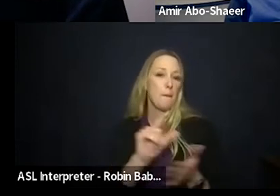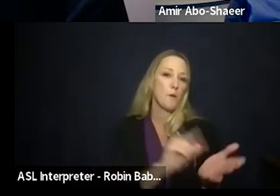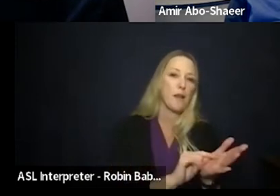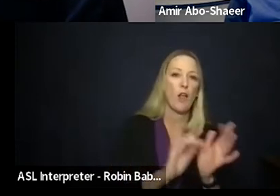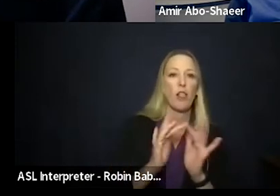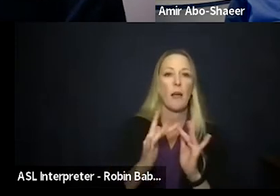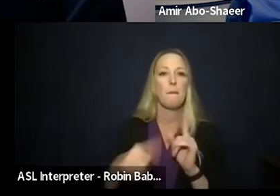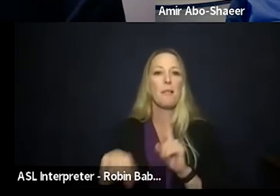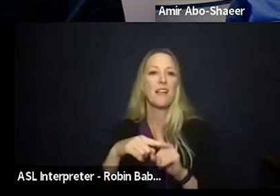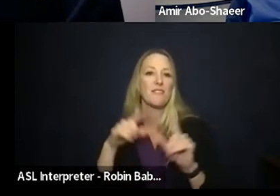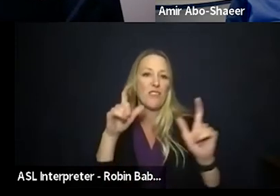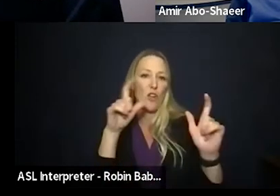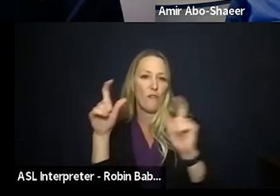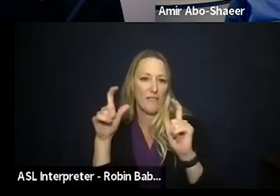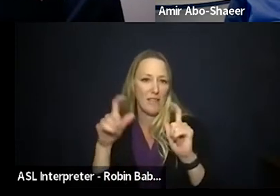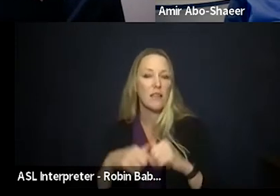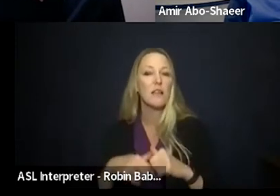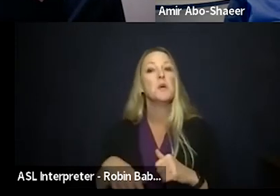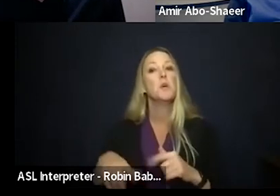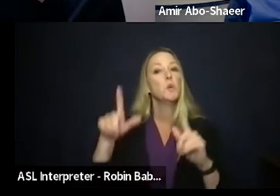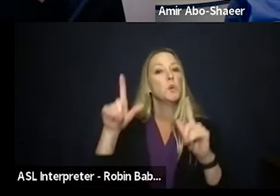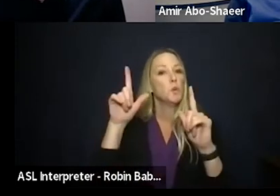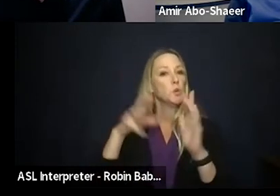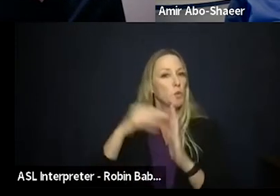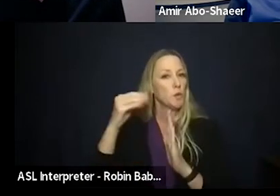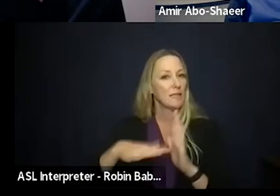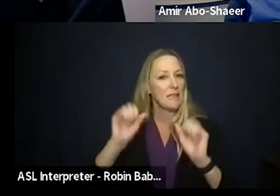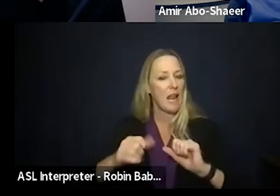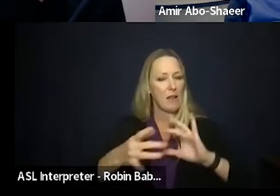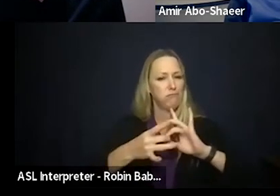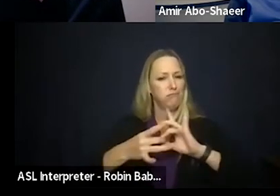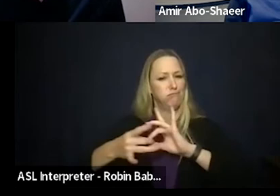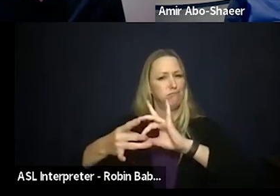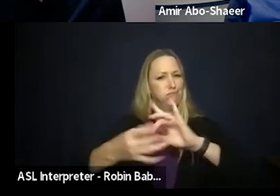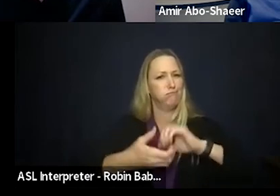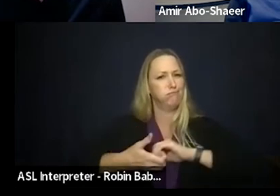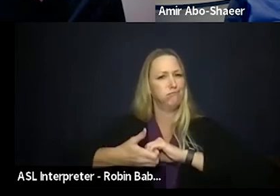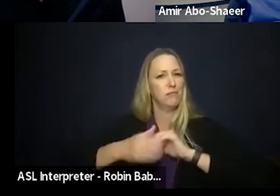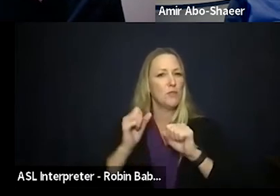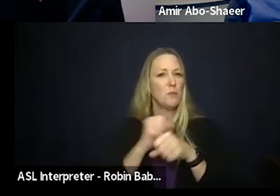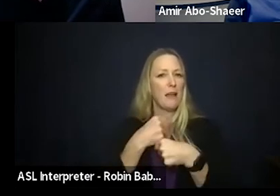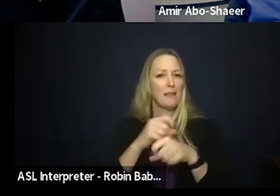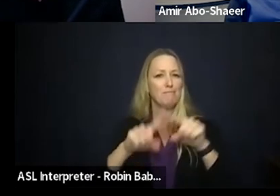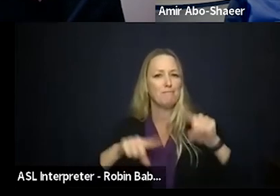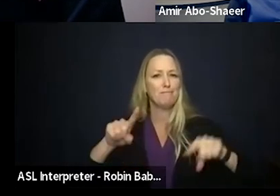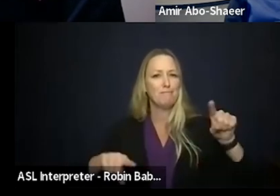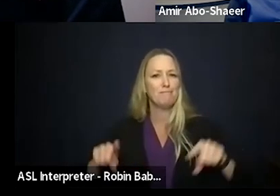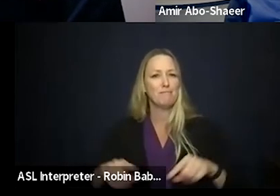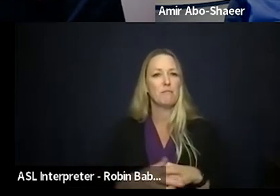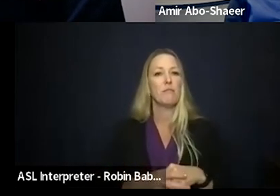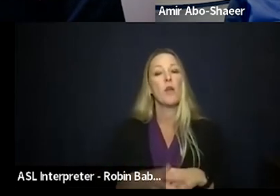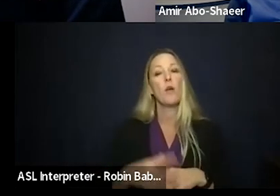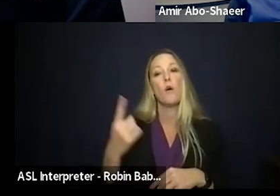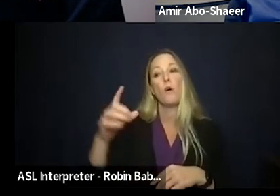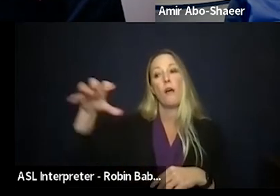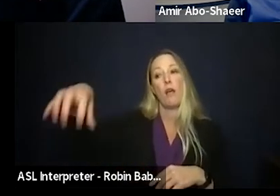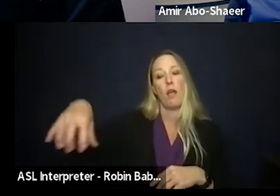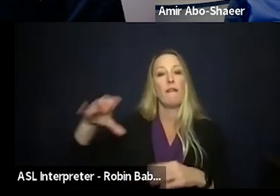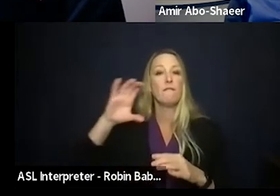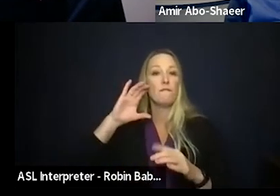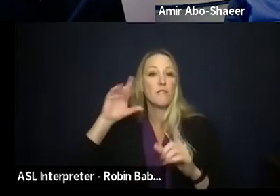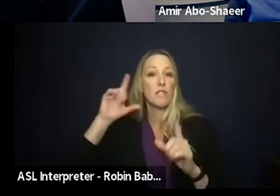allowing students to work together to create various forms of media at one end of the superclassrooms of photography and sound